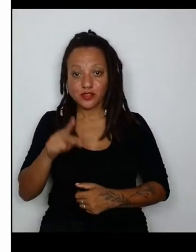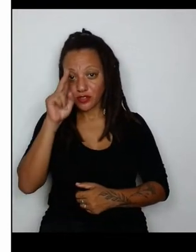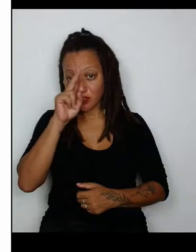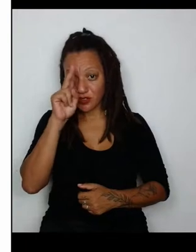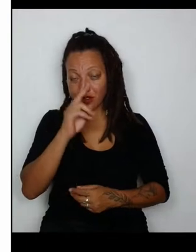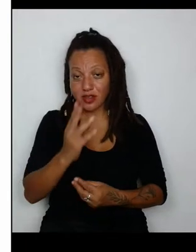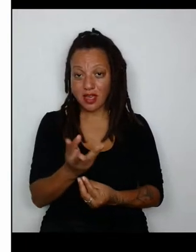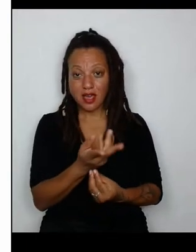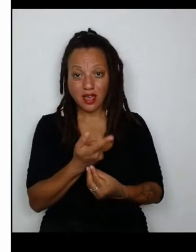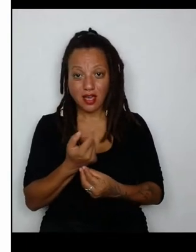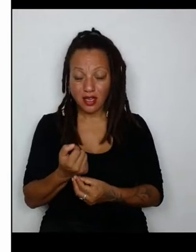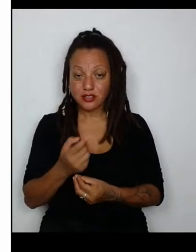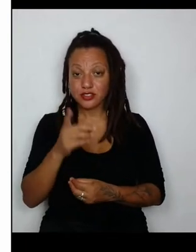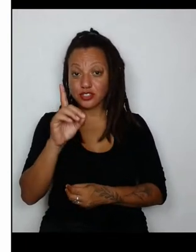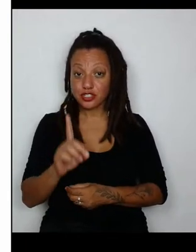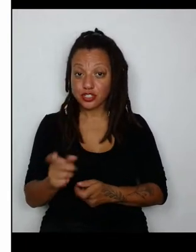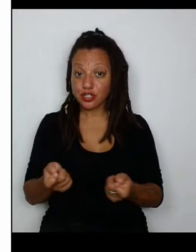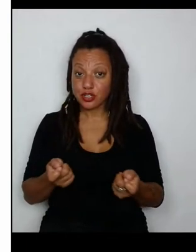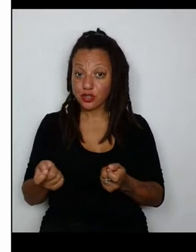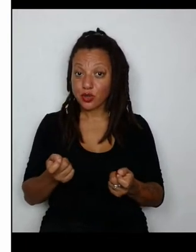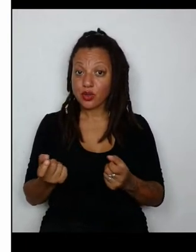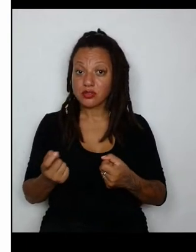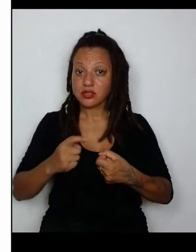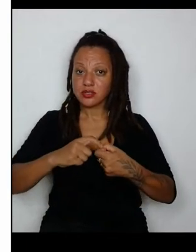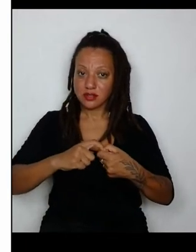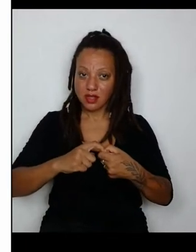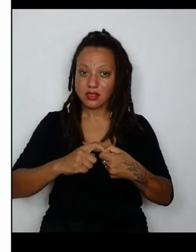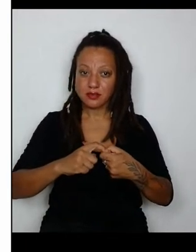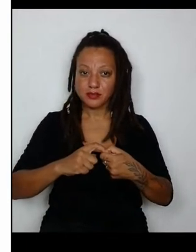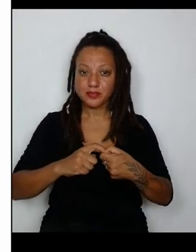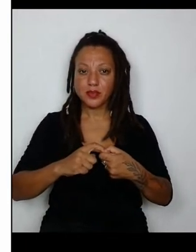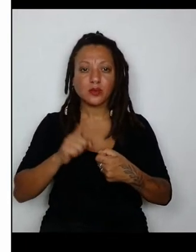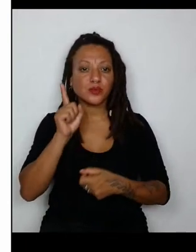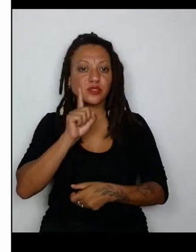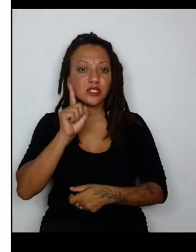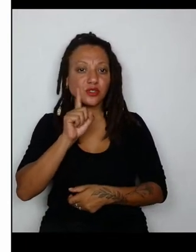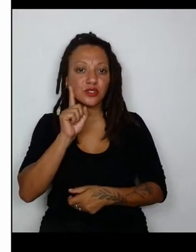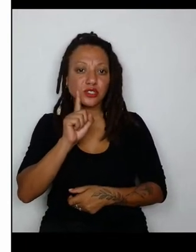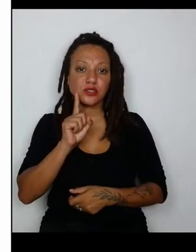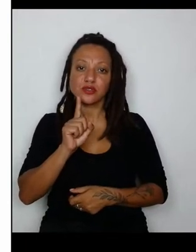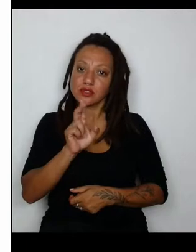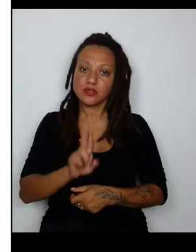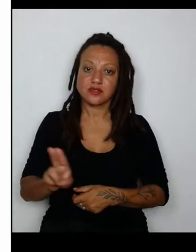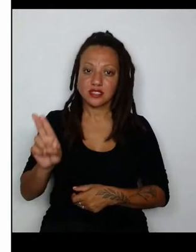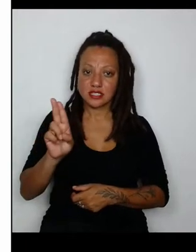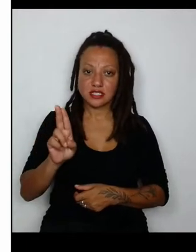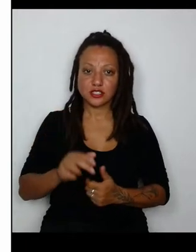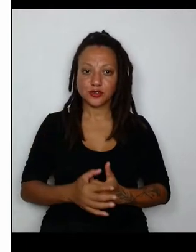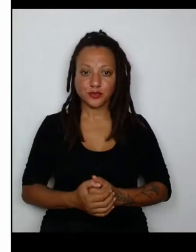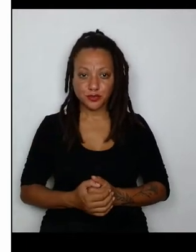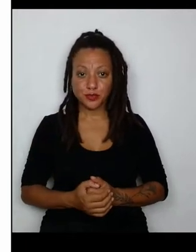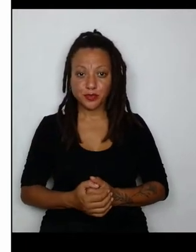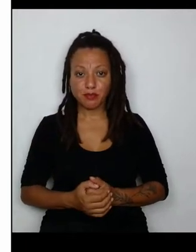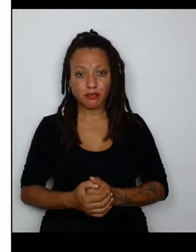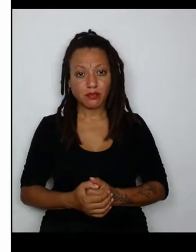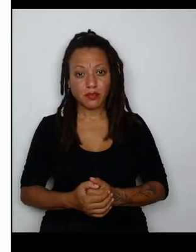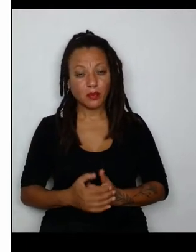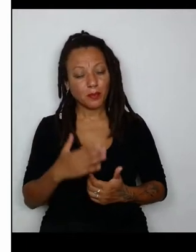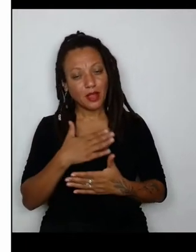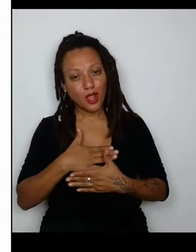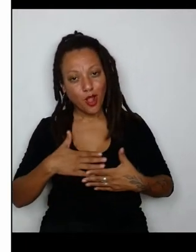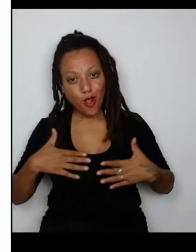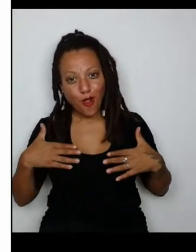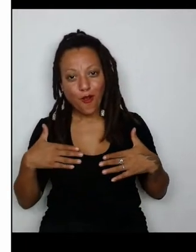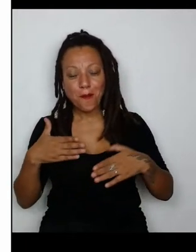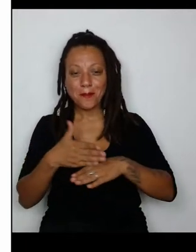known as boone north carolina in the united states i'm honored to have been invited to present at this symposium and especially i'm